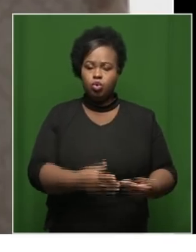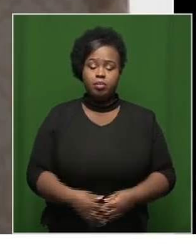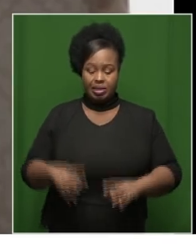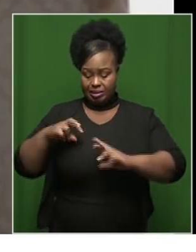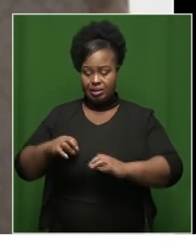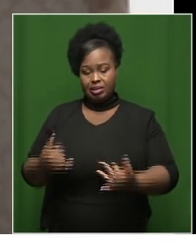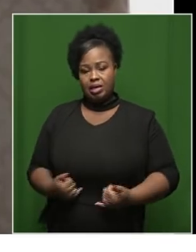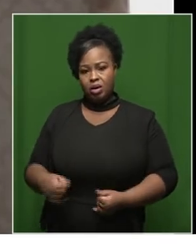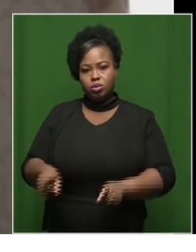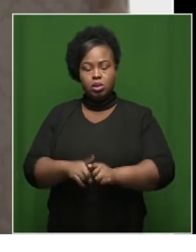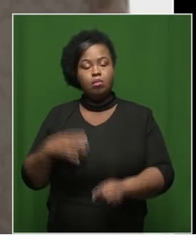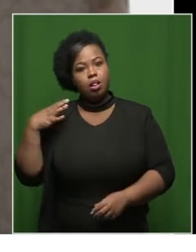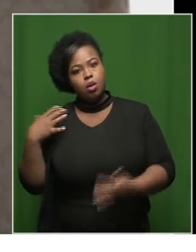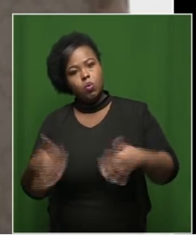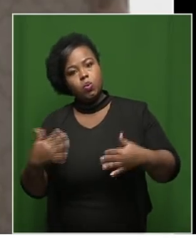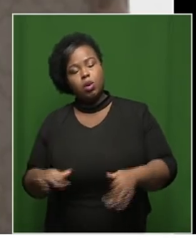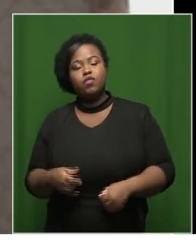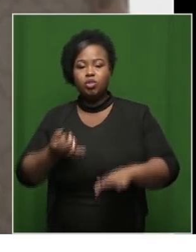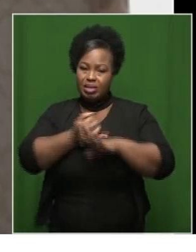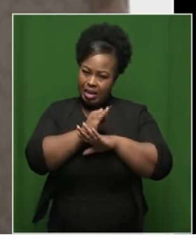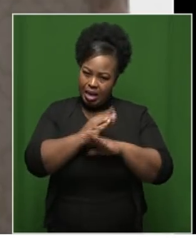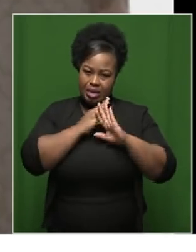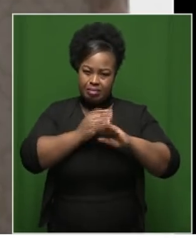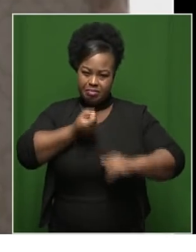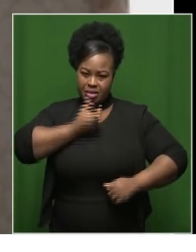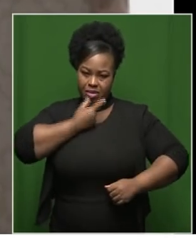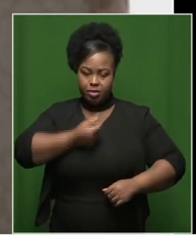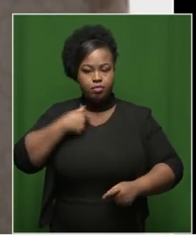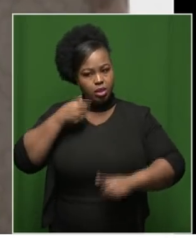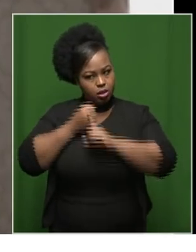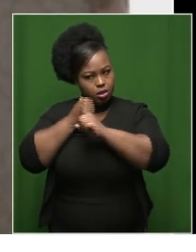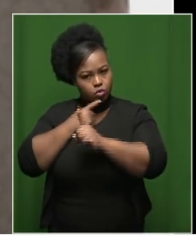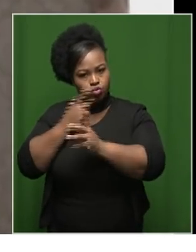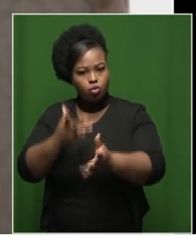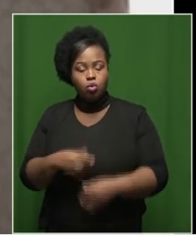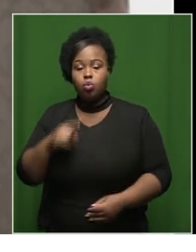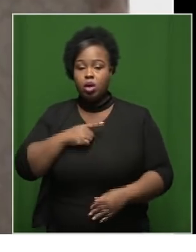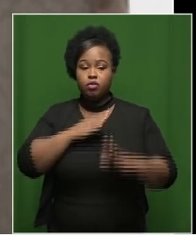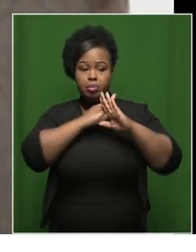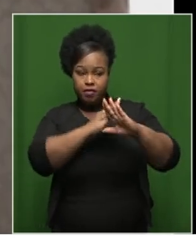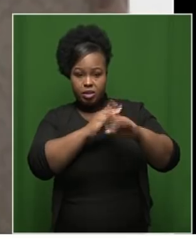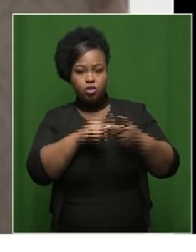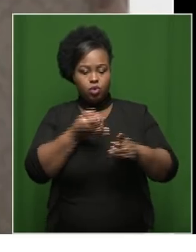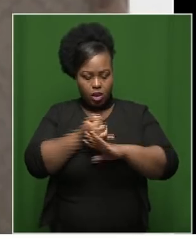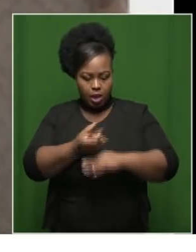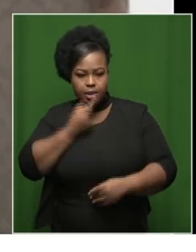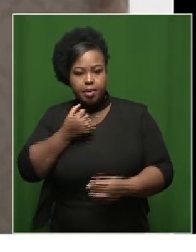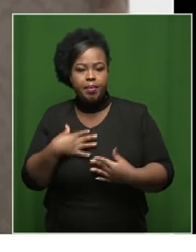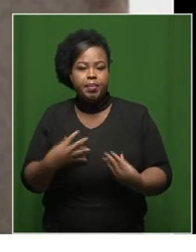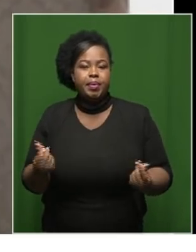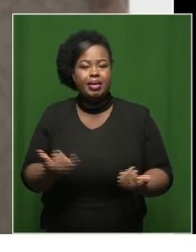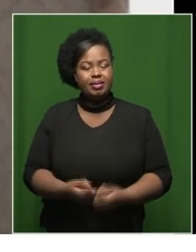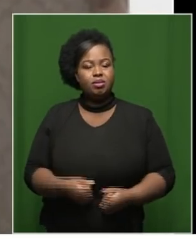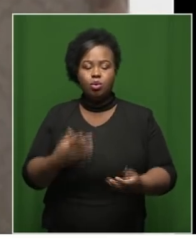studies are overwhelming for prevention and early treatment. So that's where I want to advocate the use. So if you use it in prevention and early treatment, we will get less